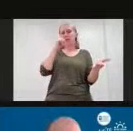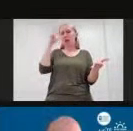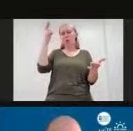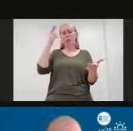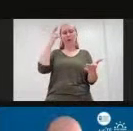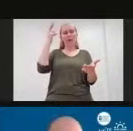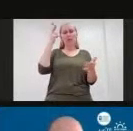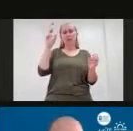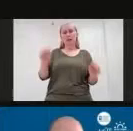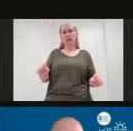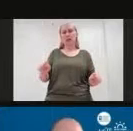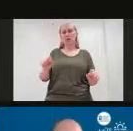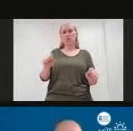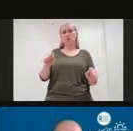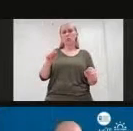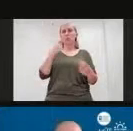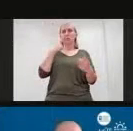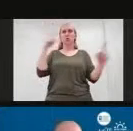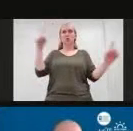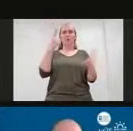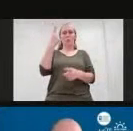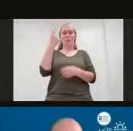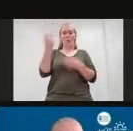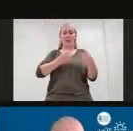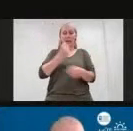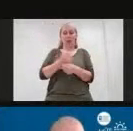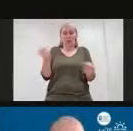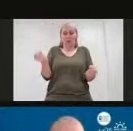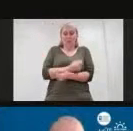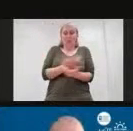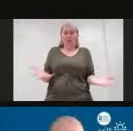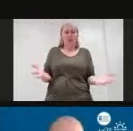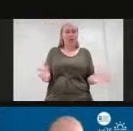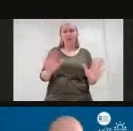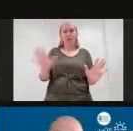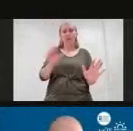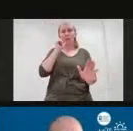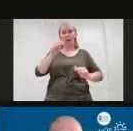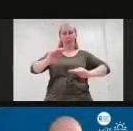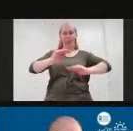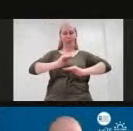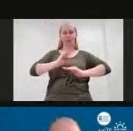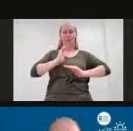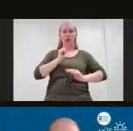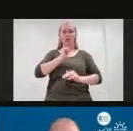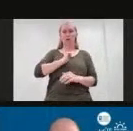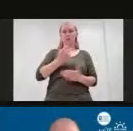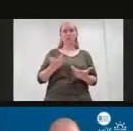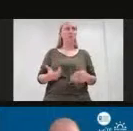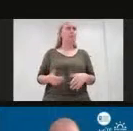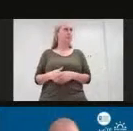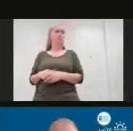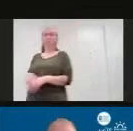to achieve everything in 1 year. Please, let's not bind ourselves. We're not. I don't